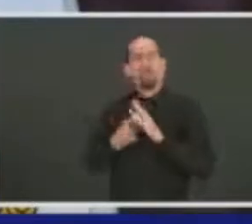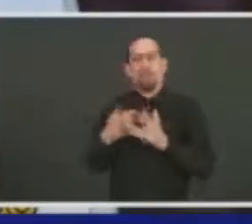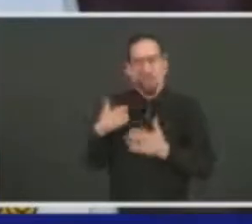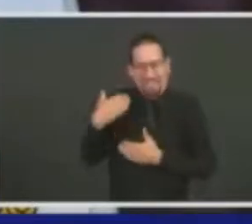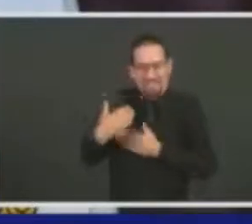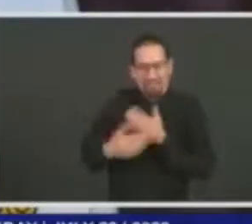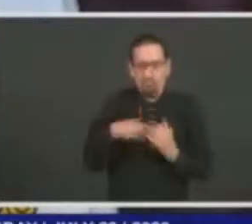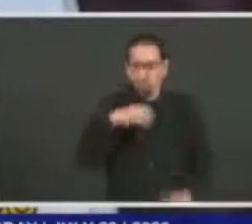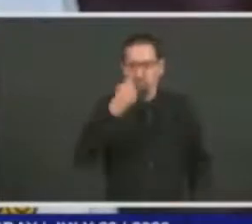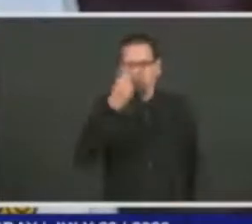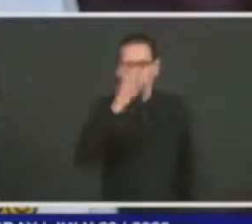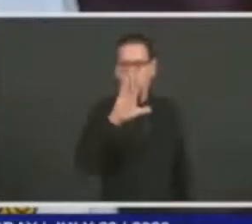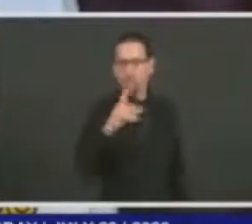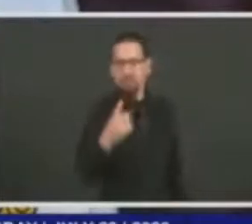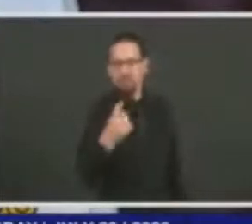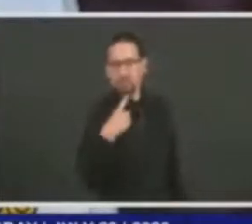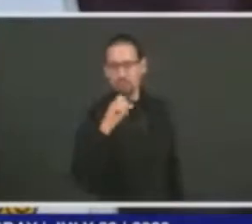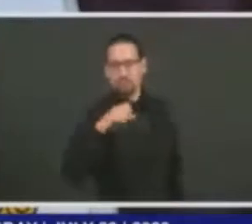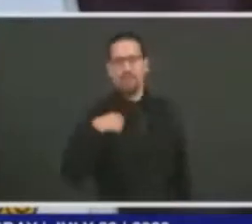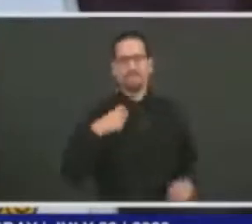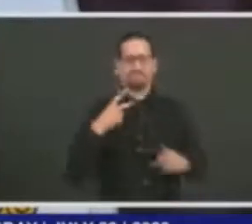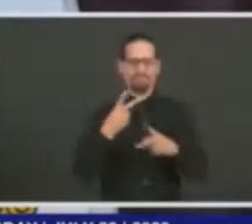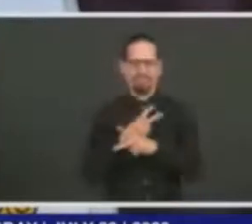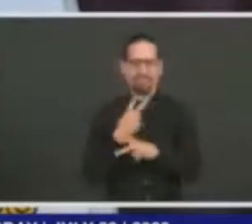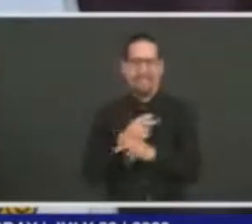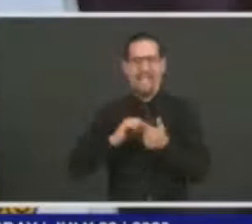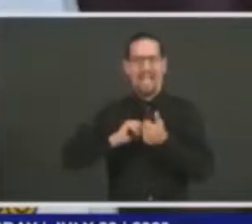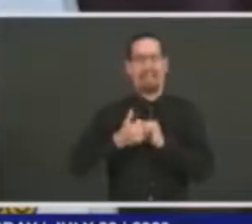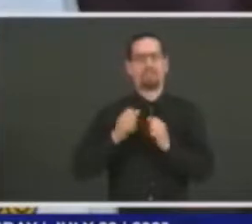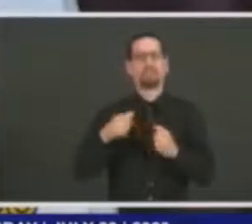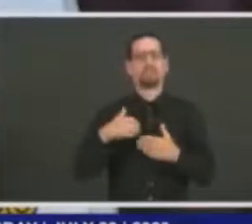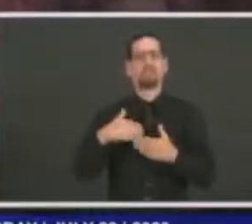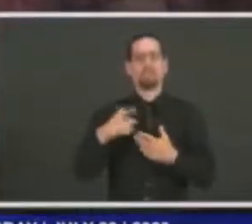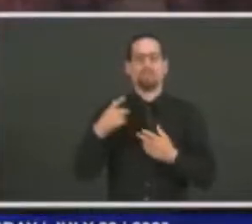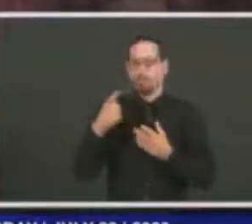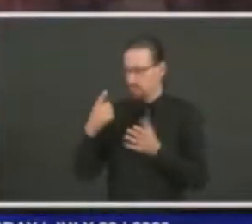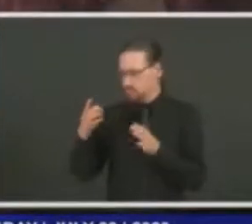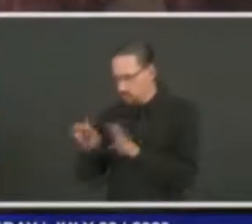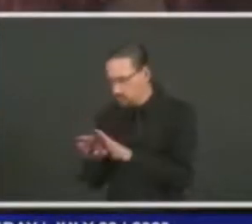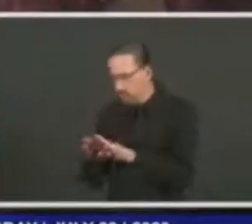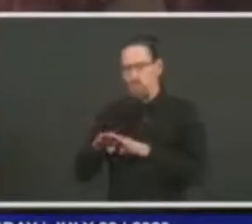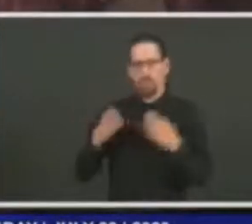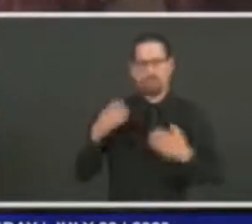stay vigilant at seeing how can we take it to the next step while keeping people safe.